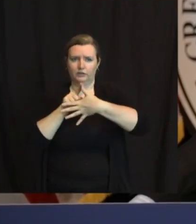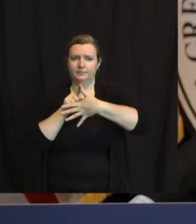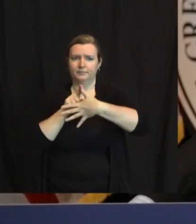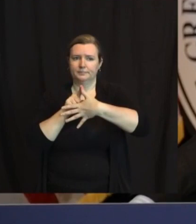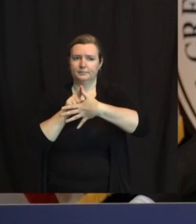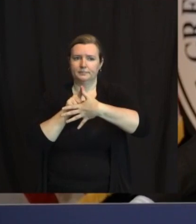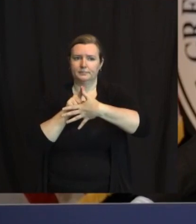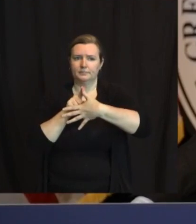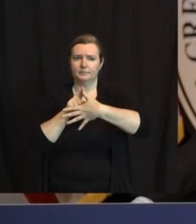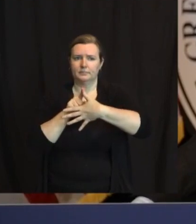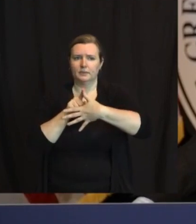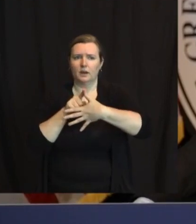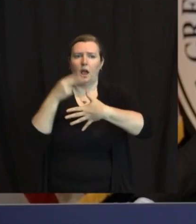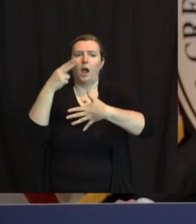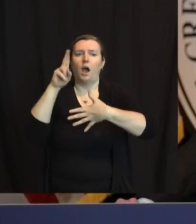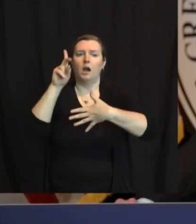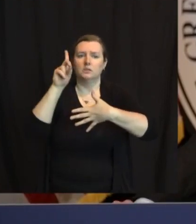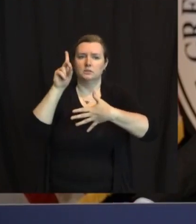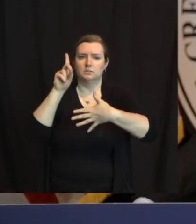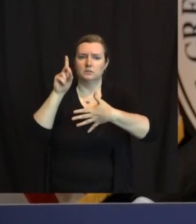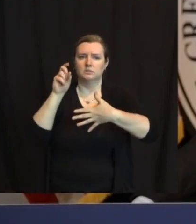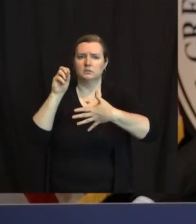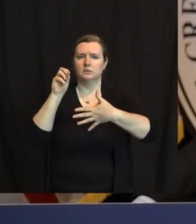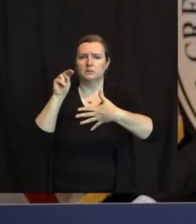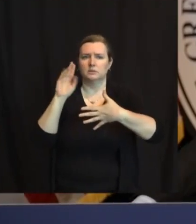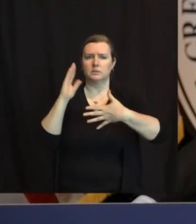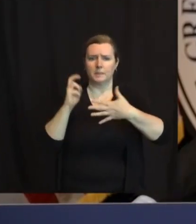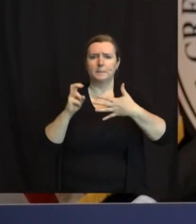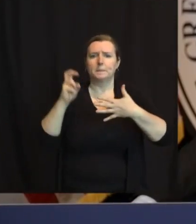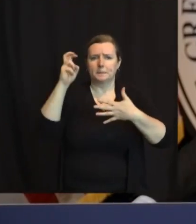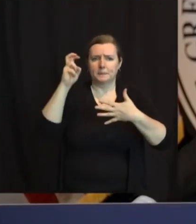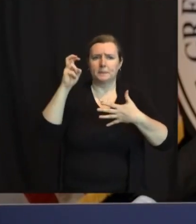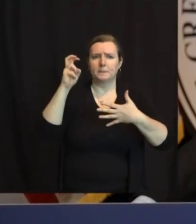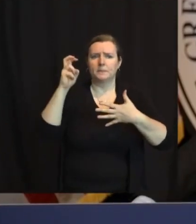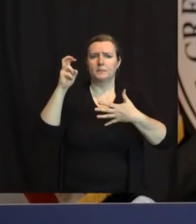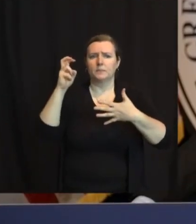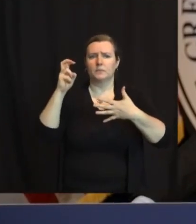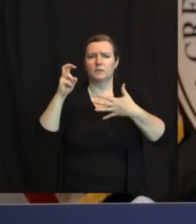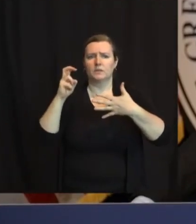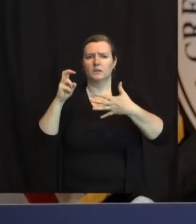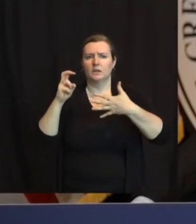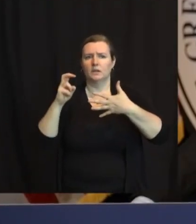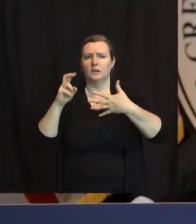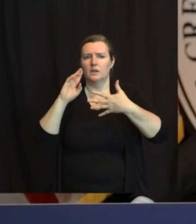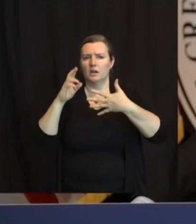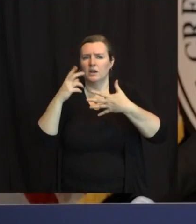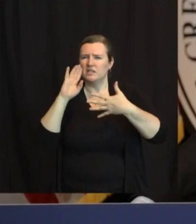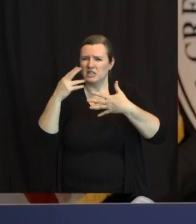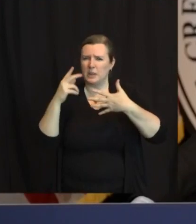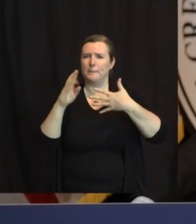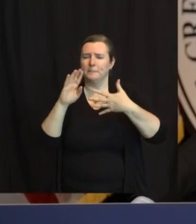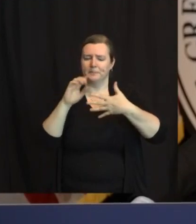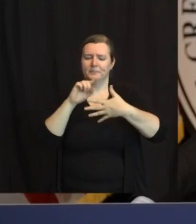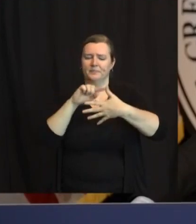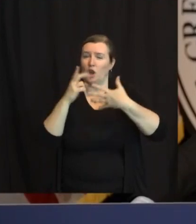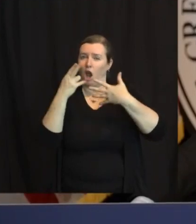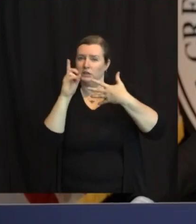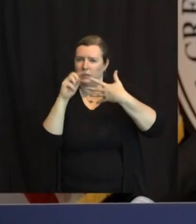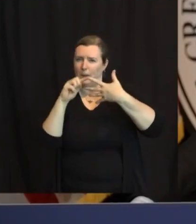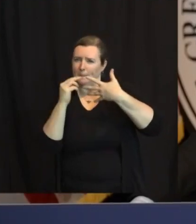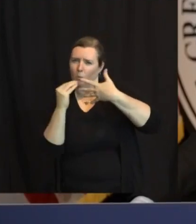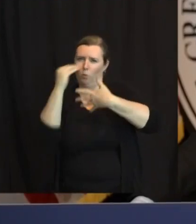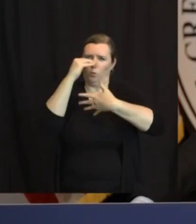the edge of eclipsing Bergen County with positive tests, I should note. Secondly, positivity continues to come